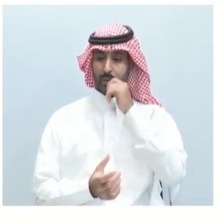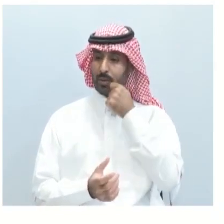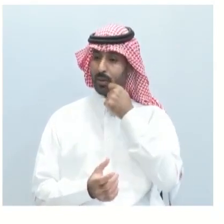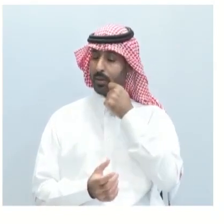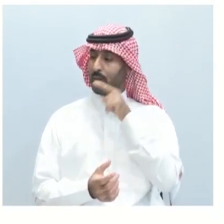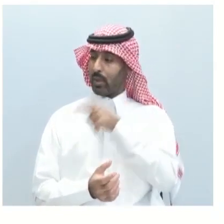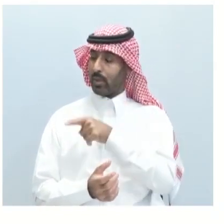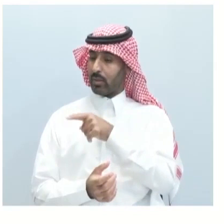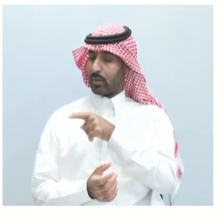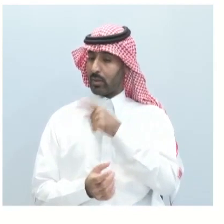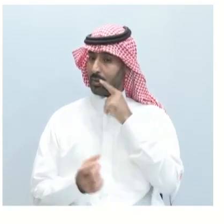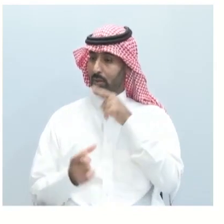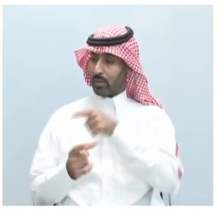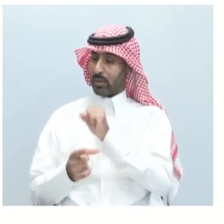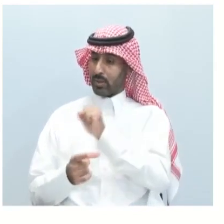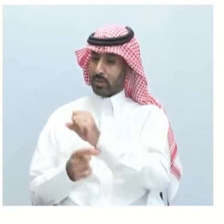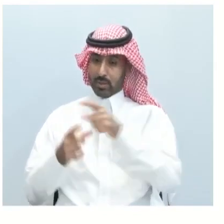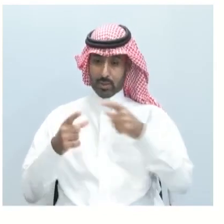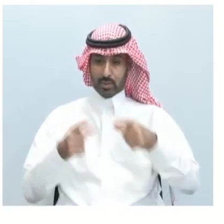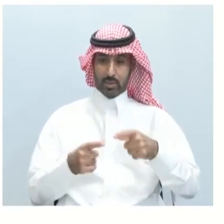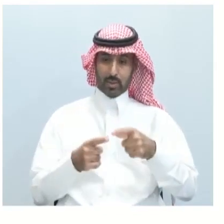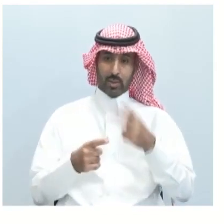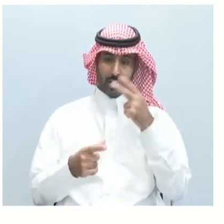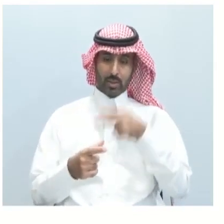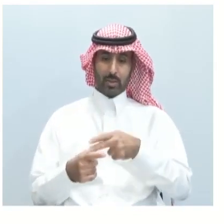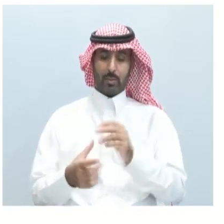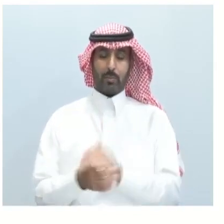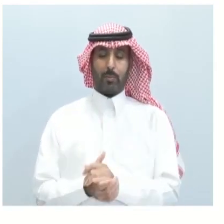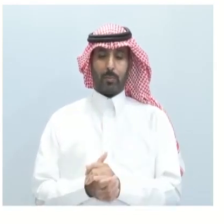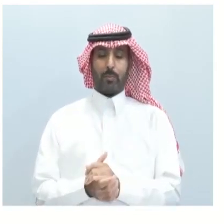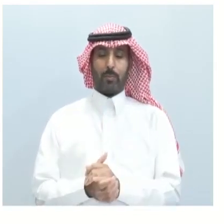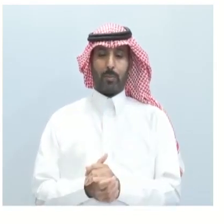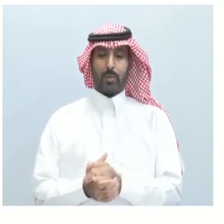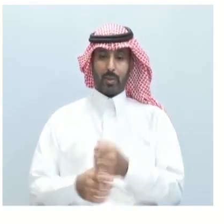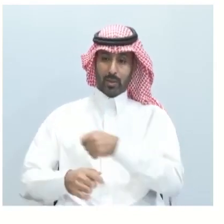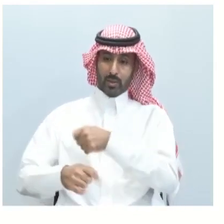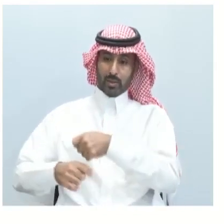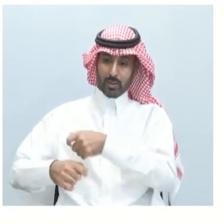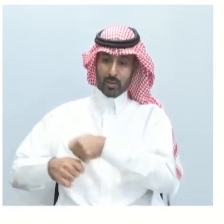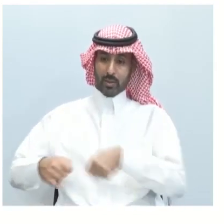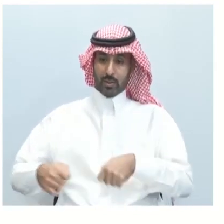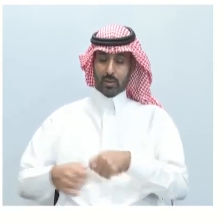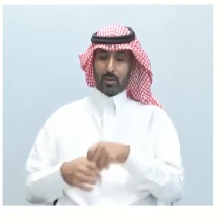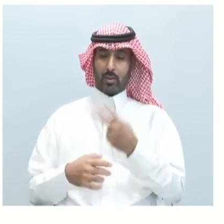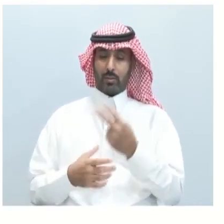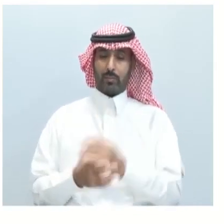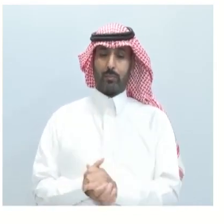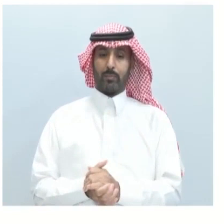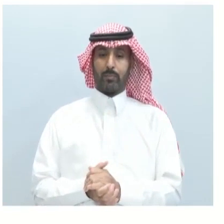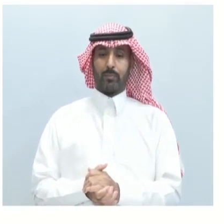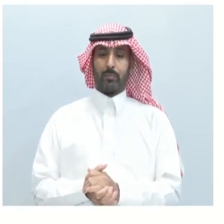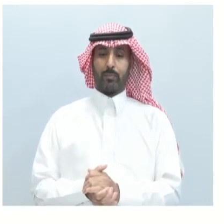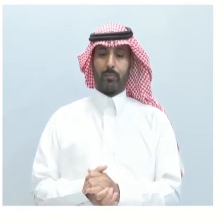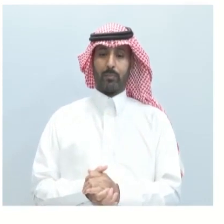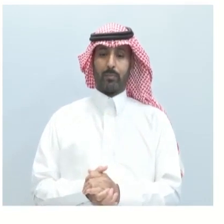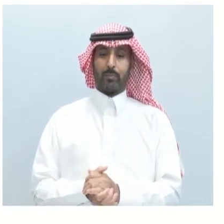team, there's nothing special here, but you can just focus on surgery and Polish twins.